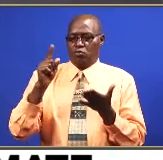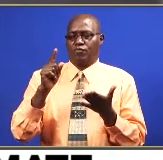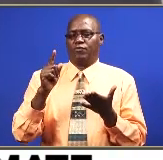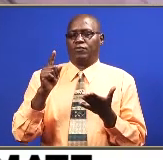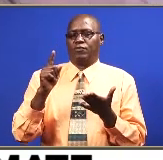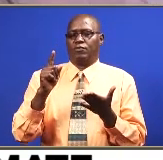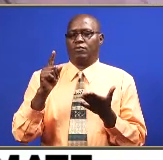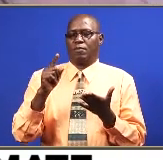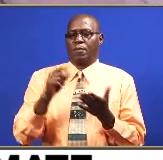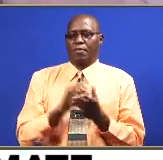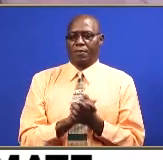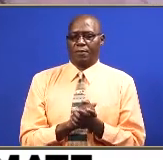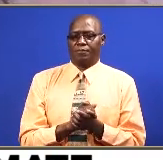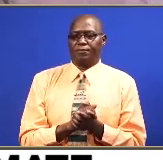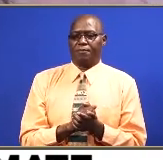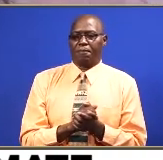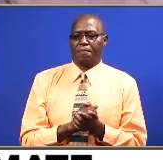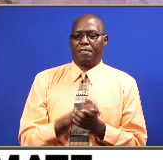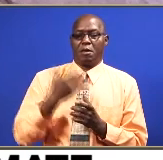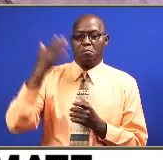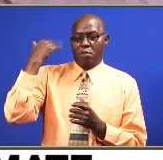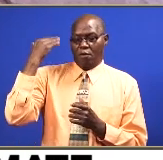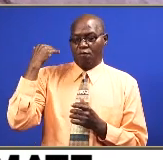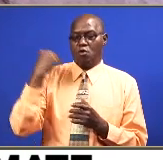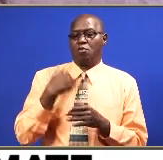I was a running mate before in